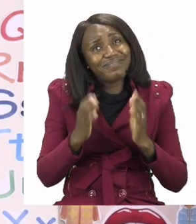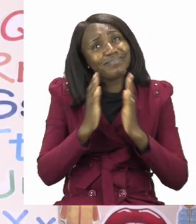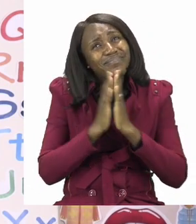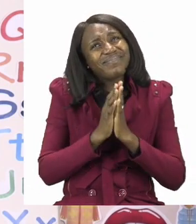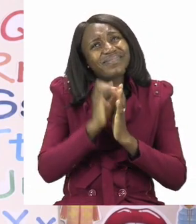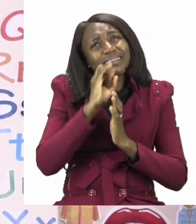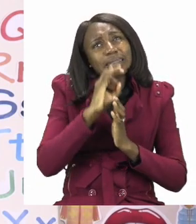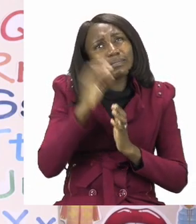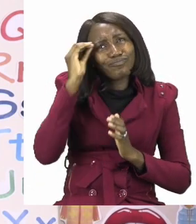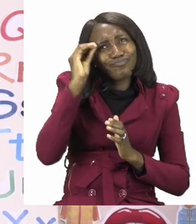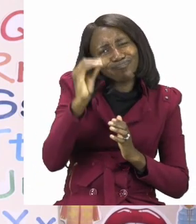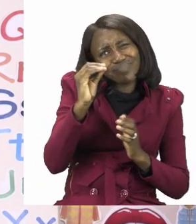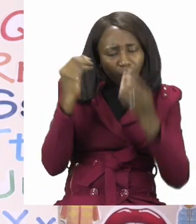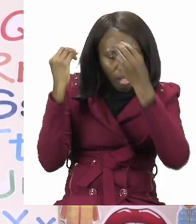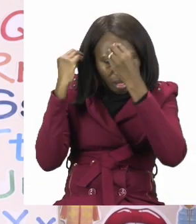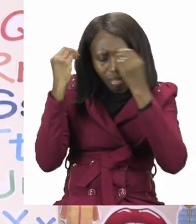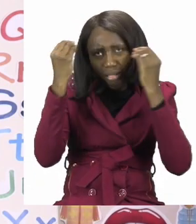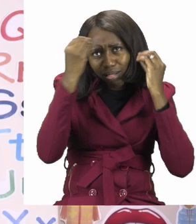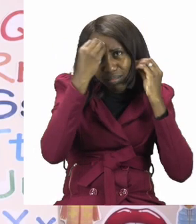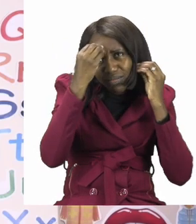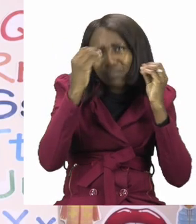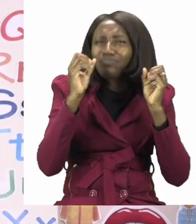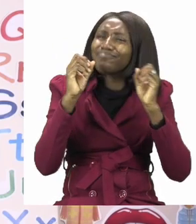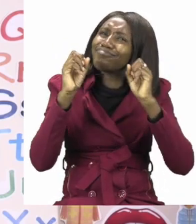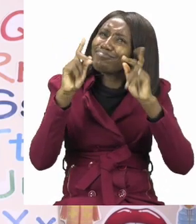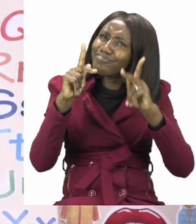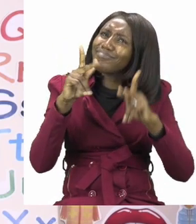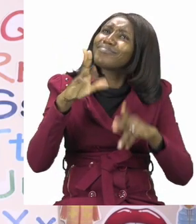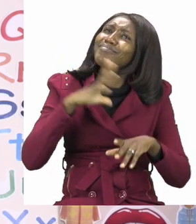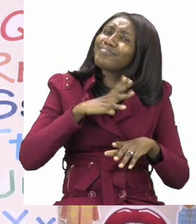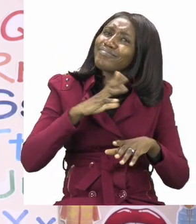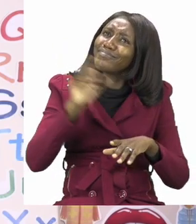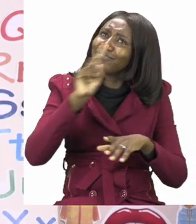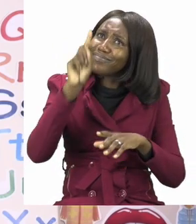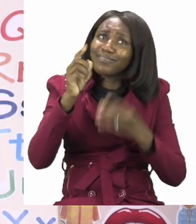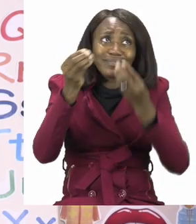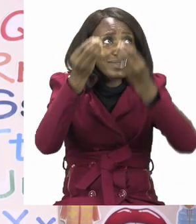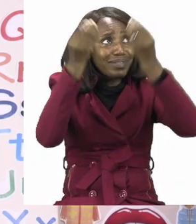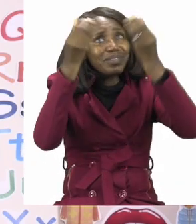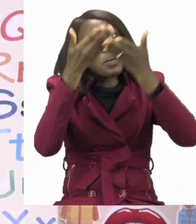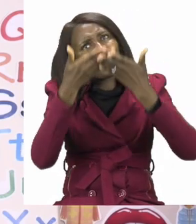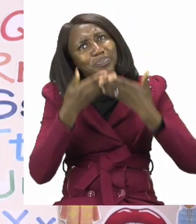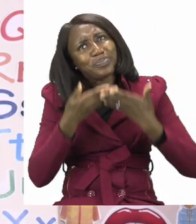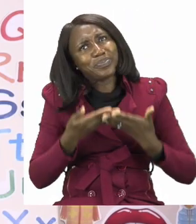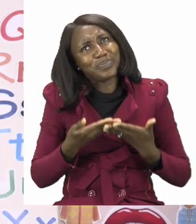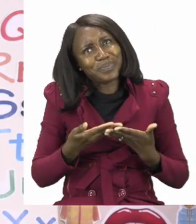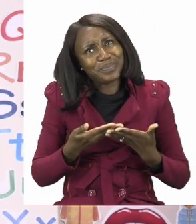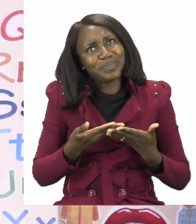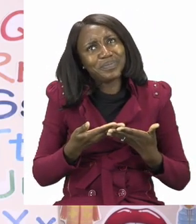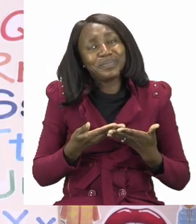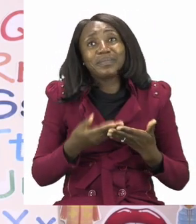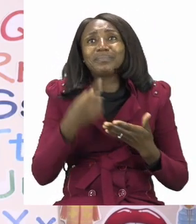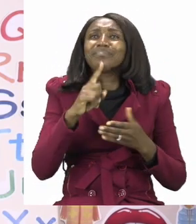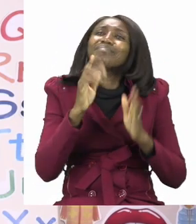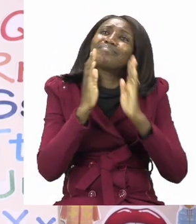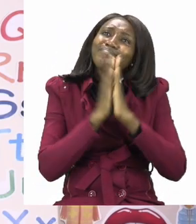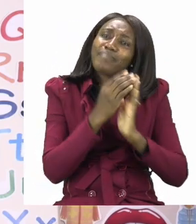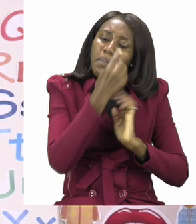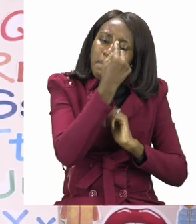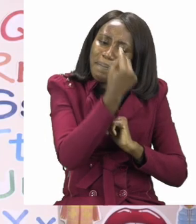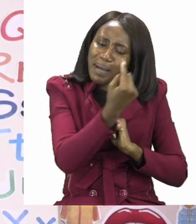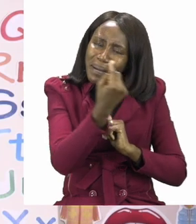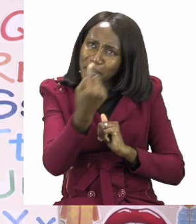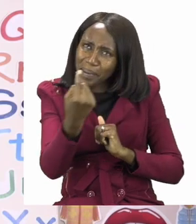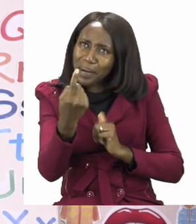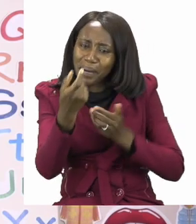hard or you don't know what to do, that's okay. You can ask an adult for help. But just make sure that you end up